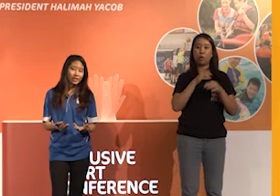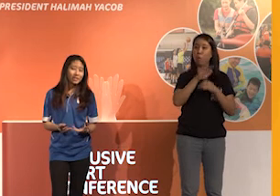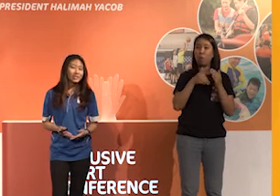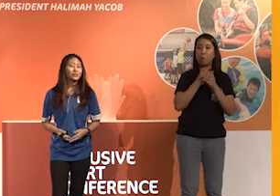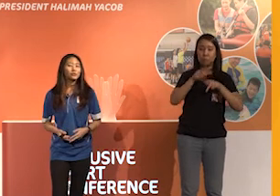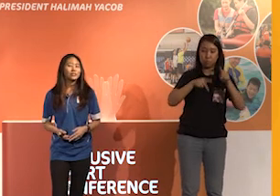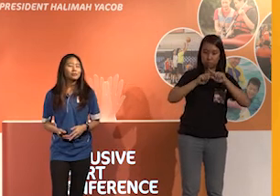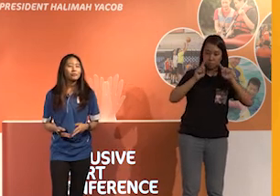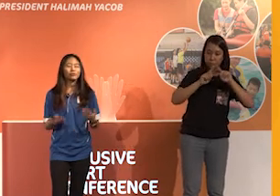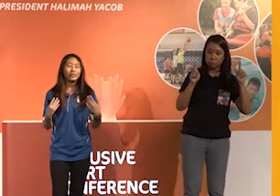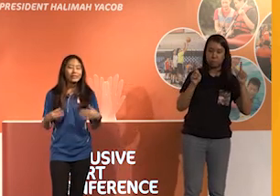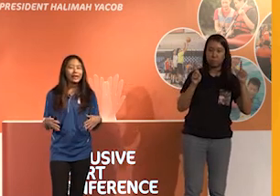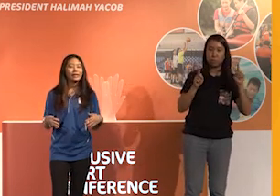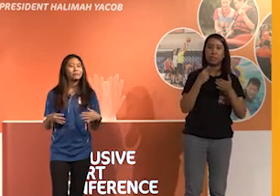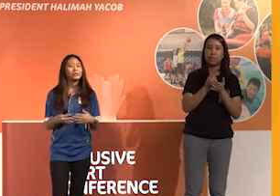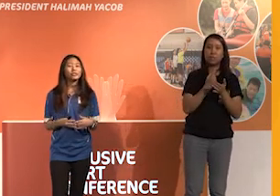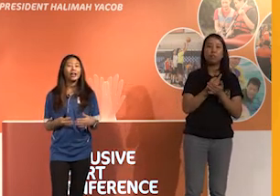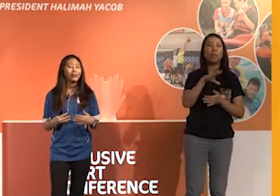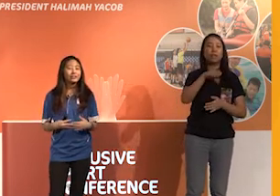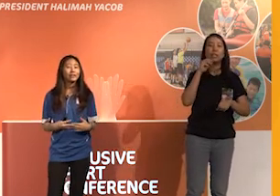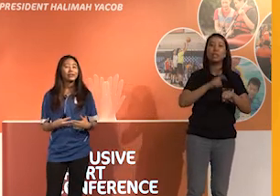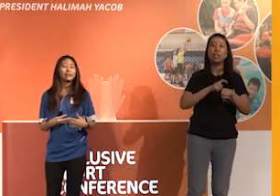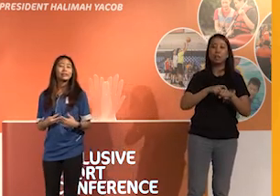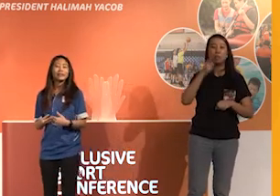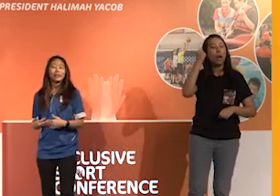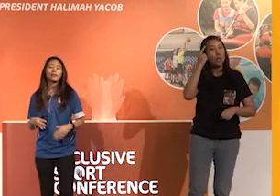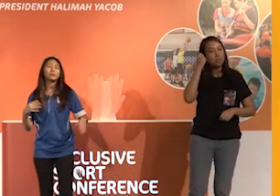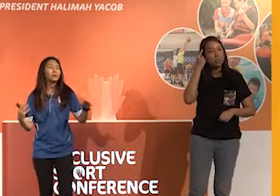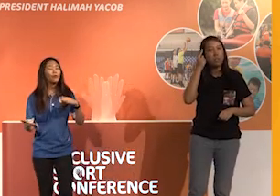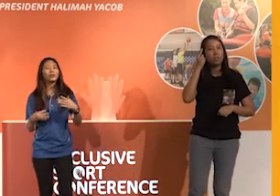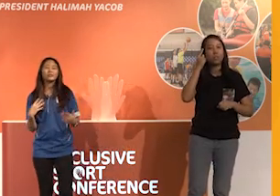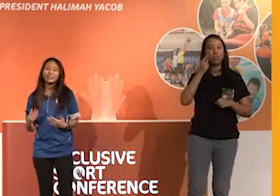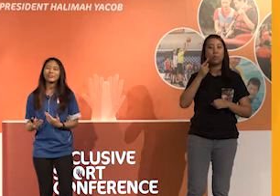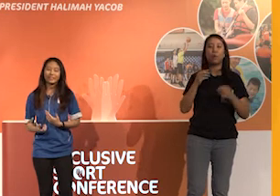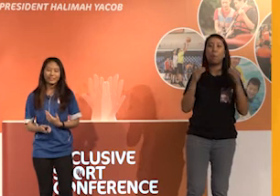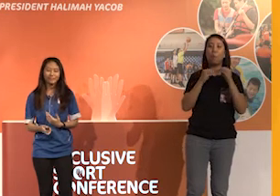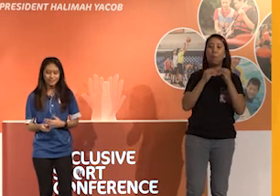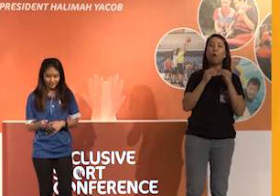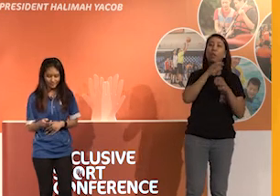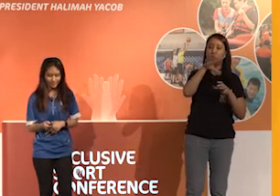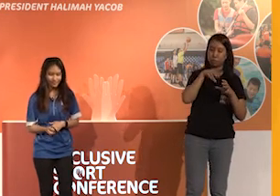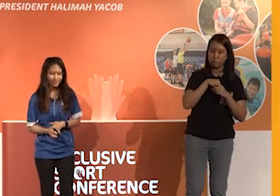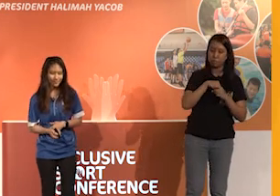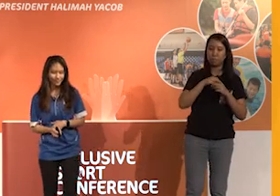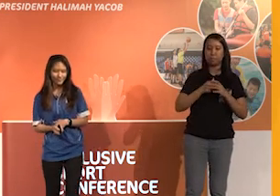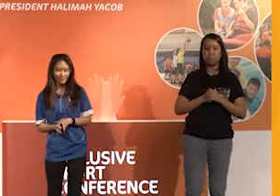different, so sometimes you have to take time to actually understand and be more inclusive.